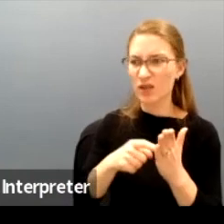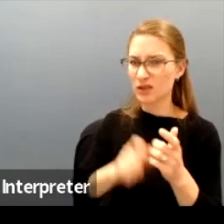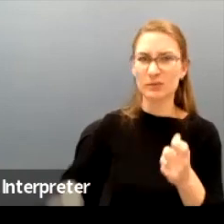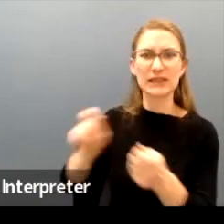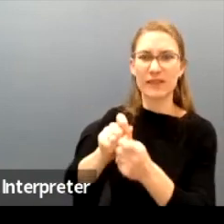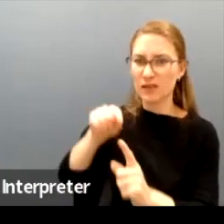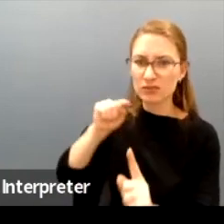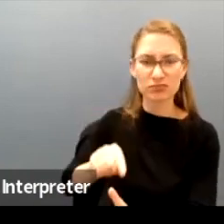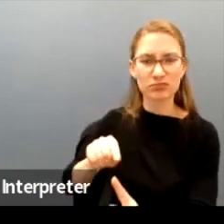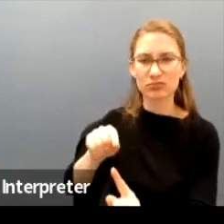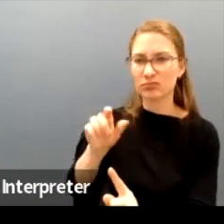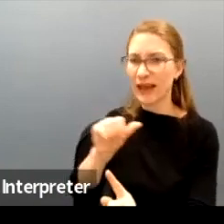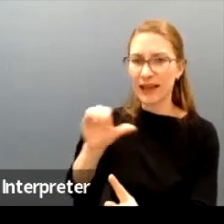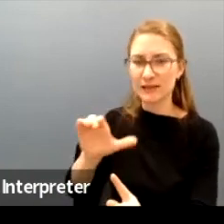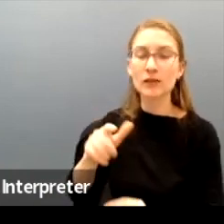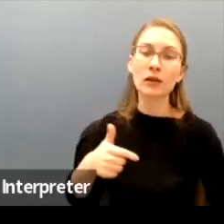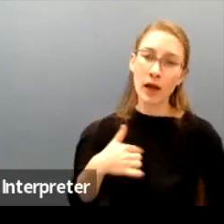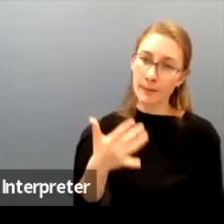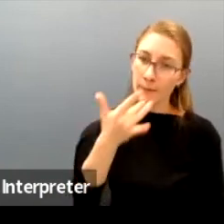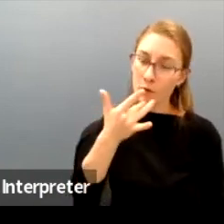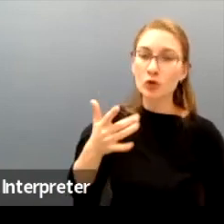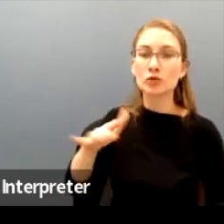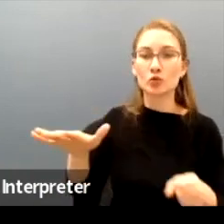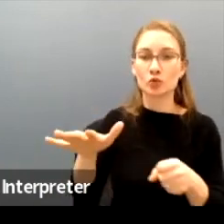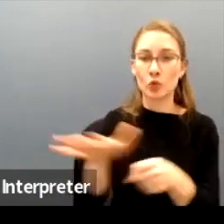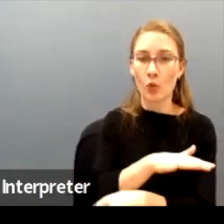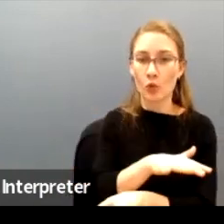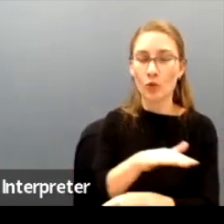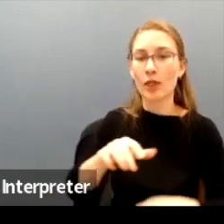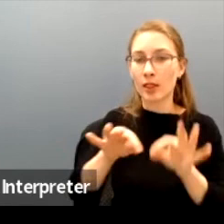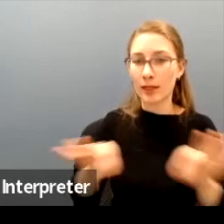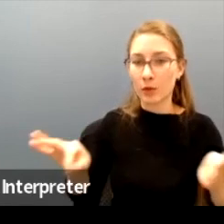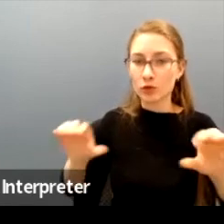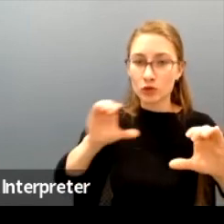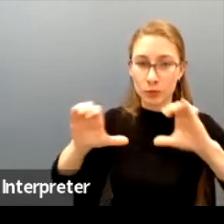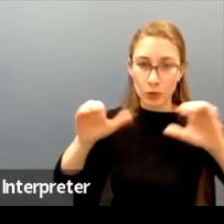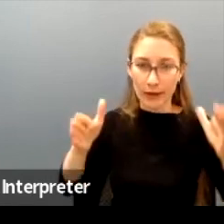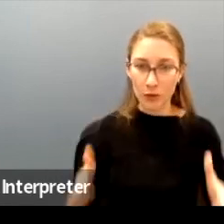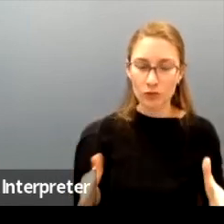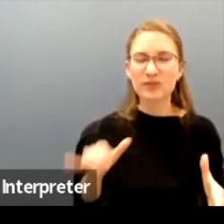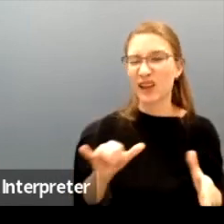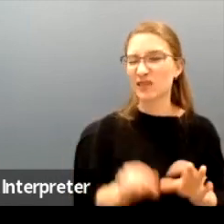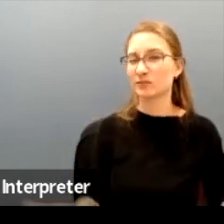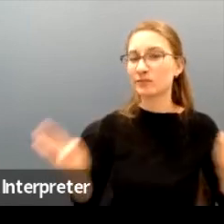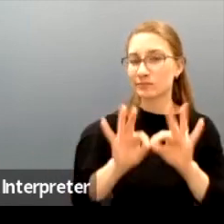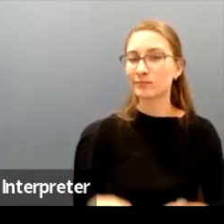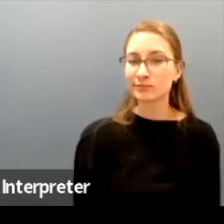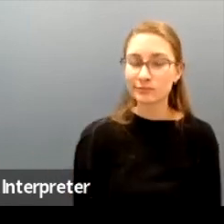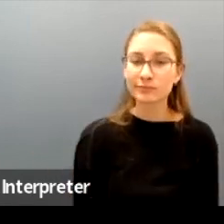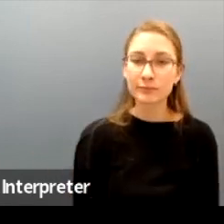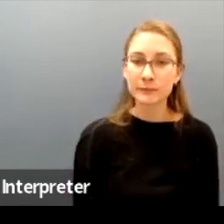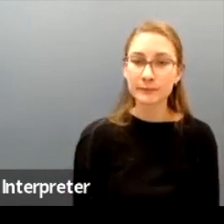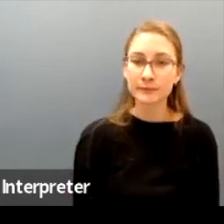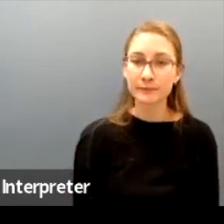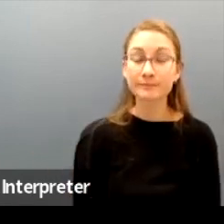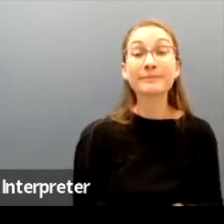language communicators. And let's use that. We're going to make sure that they're communicating any way possible. And as a heads up, you